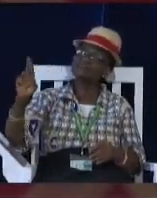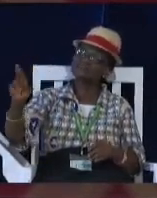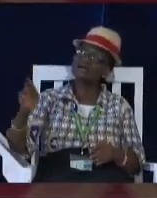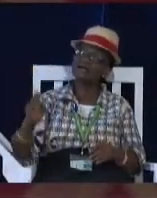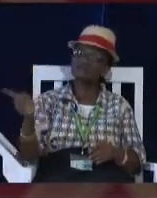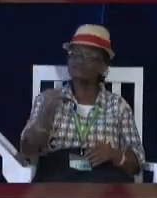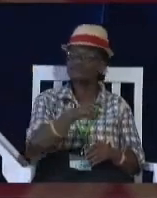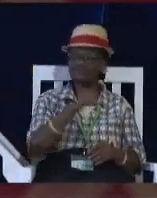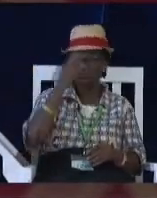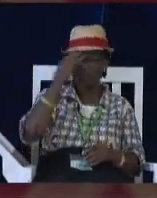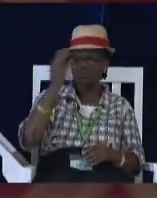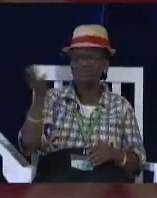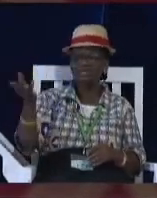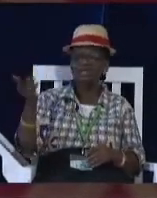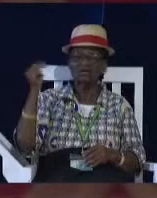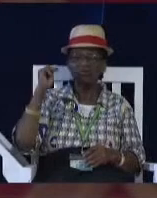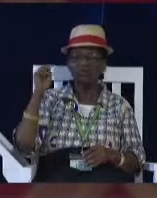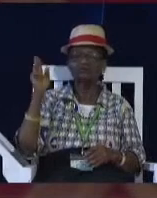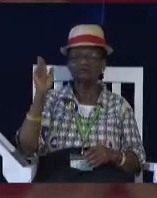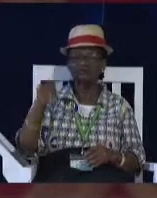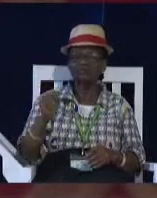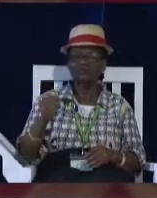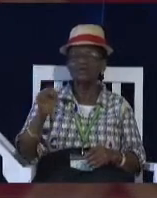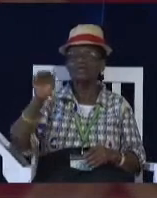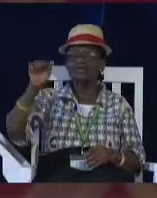or whatever, AIDS.